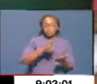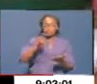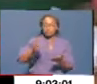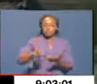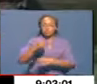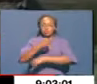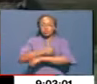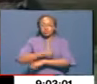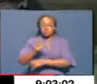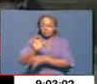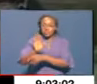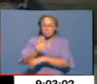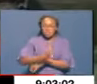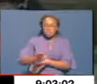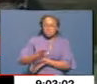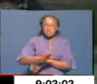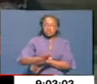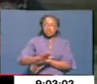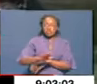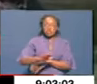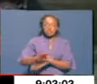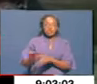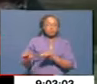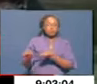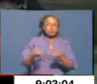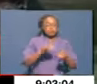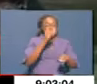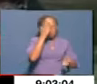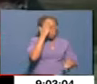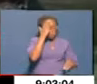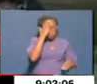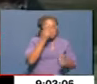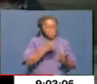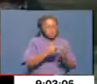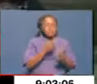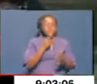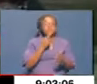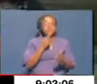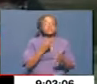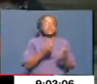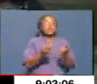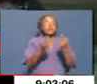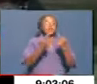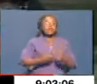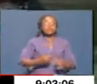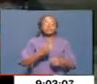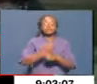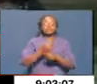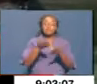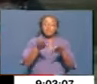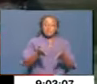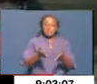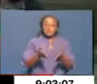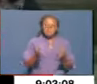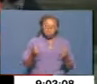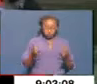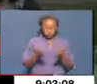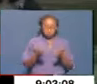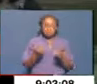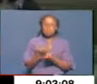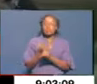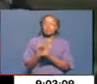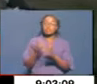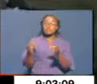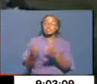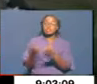church grounds. Tuliwahamisha siku ya Jumatatu, then Tuesday tukawaambia wa report hapa, na tumewa squeeze kwa madarasa tofauti tofauti,